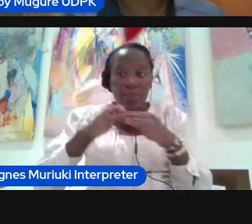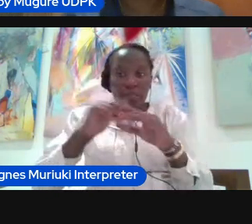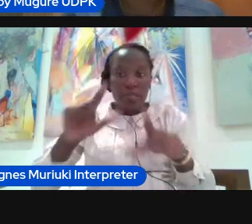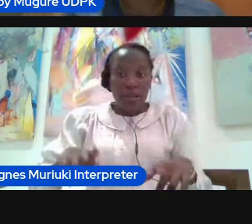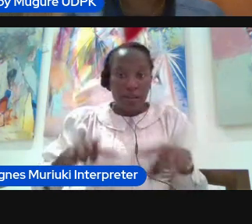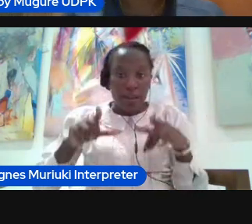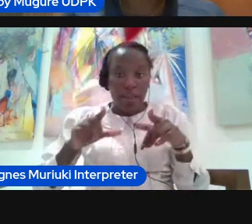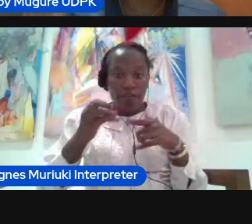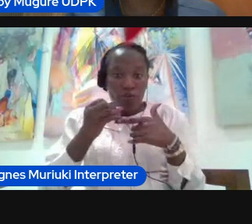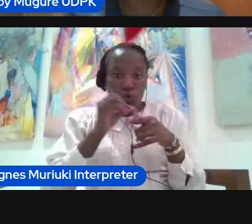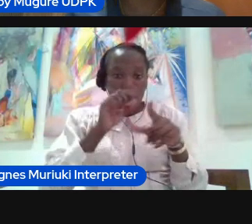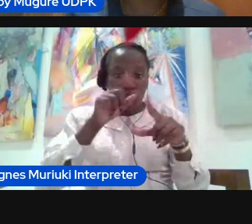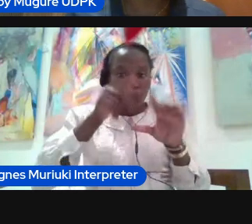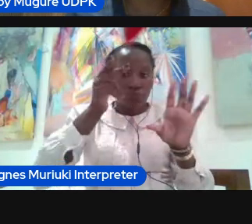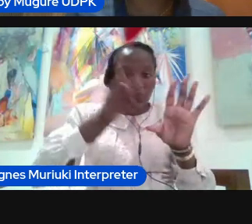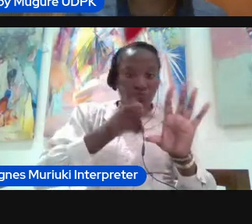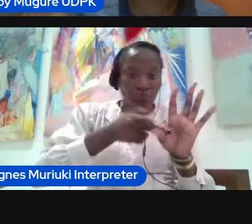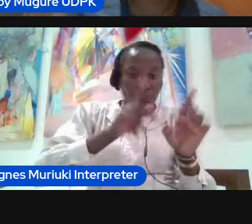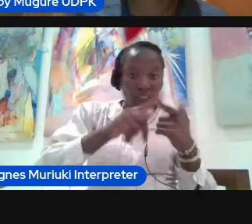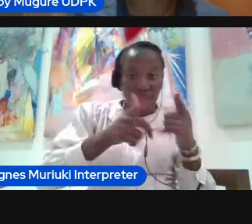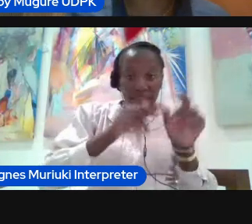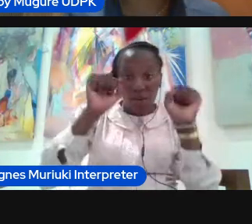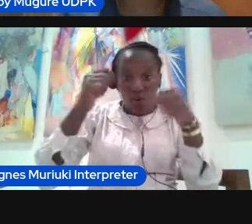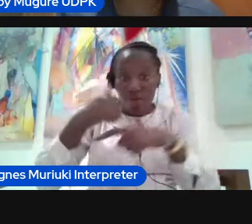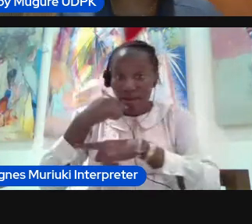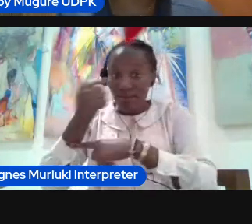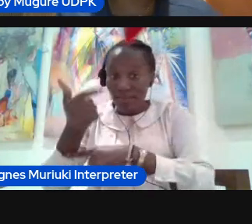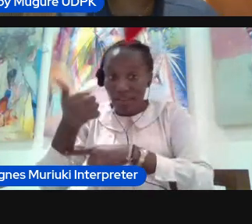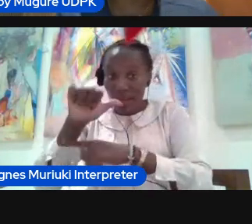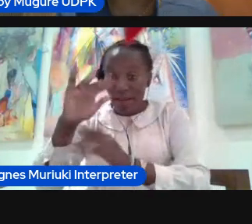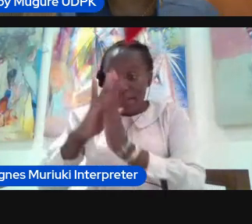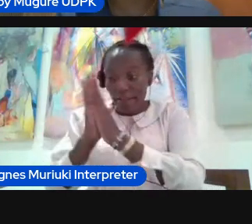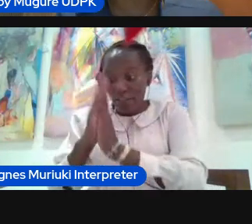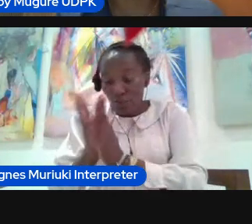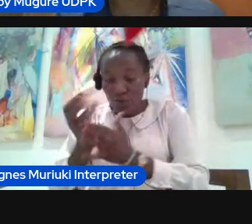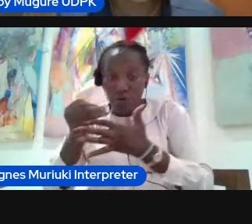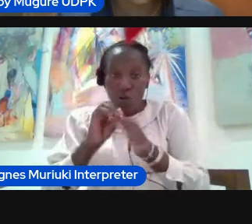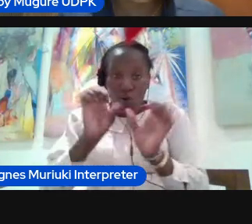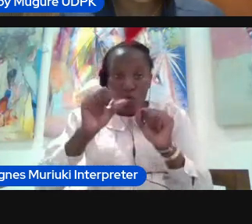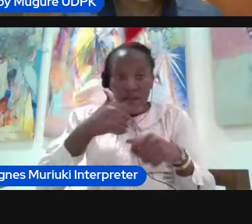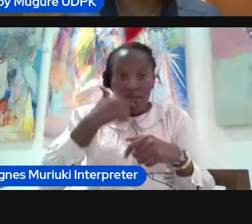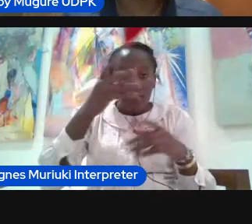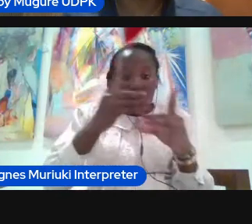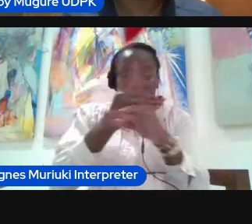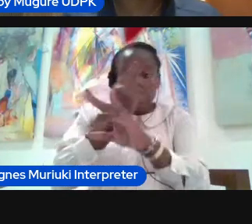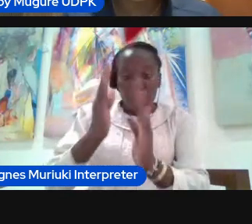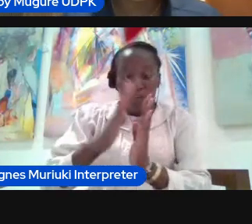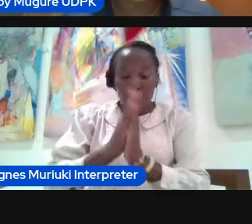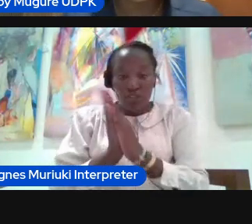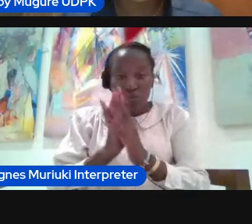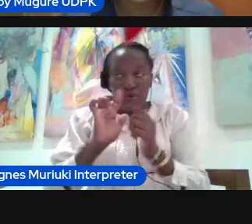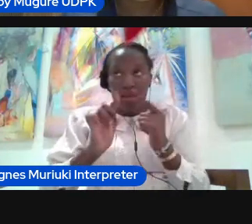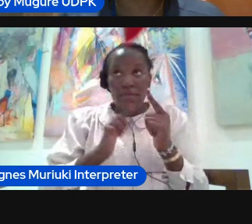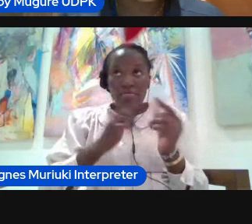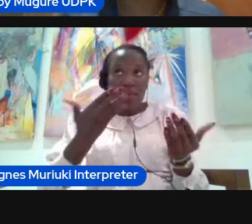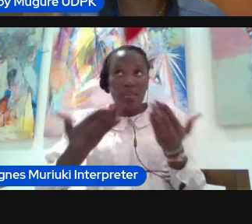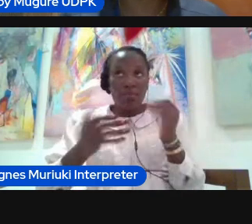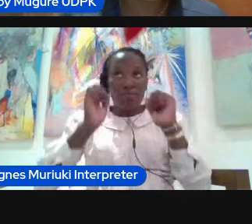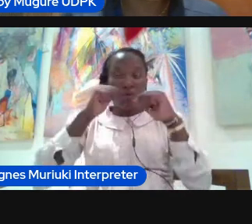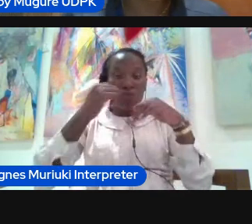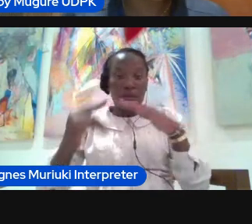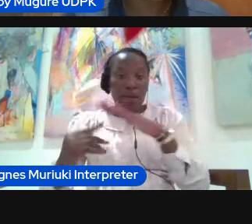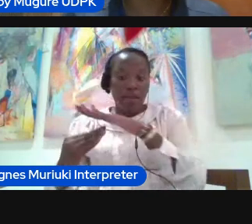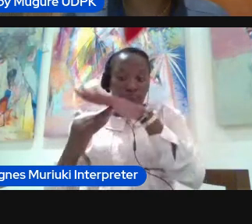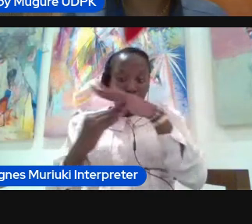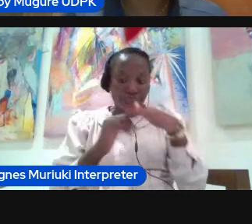participate, then we can tell another story, or we can tell a different story and maybe just highlight, yes, we